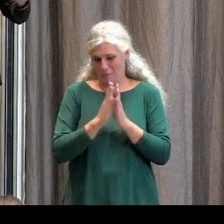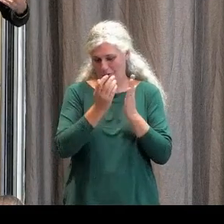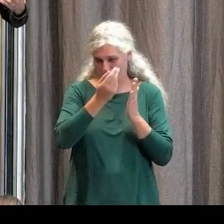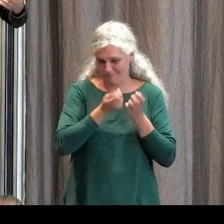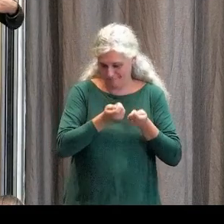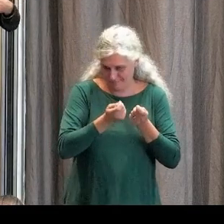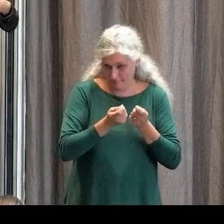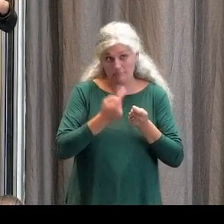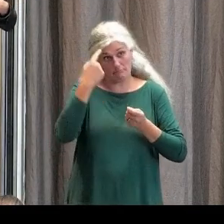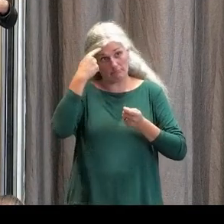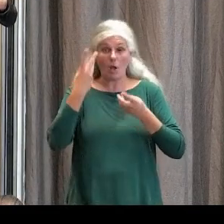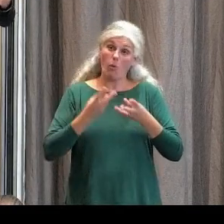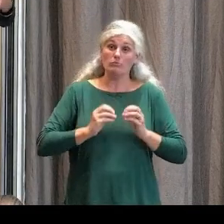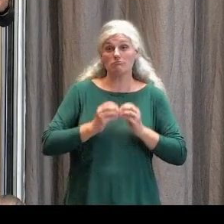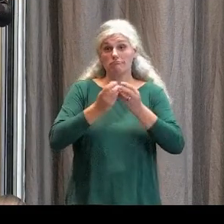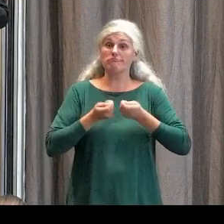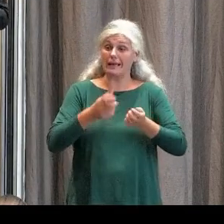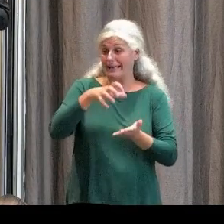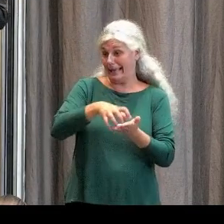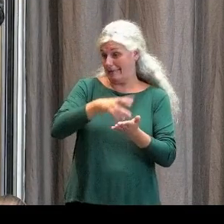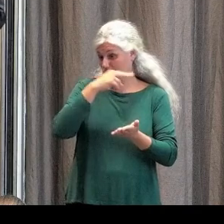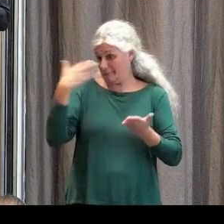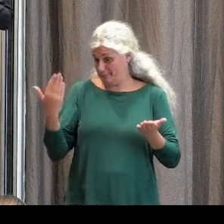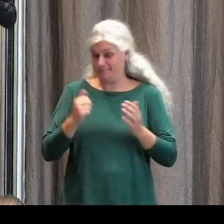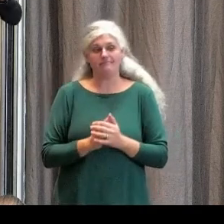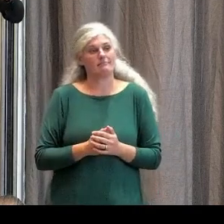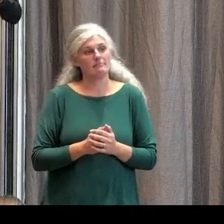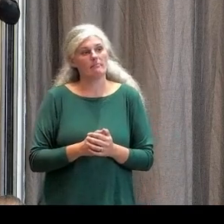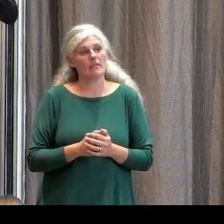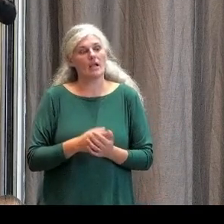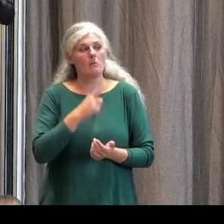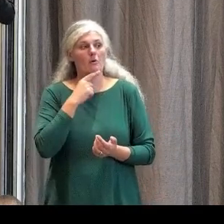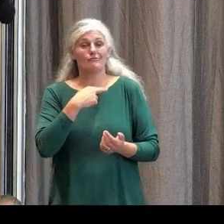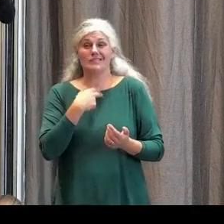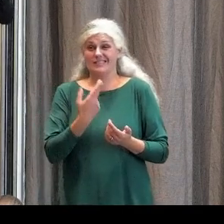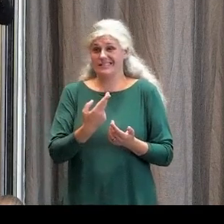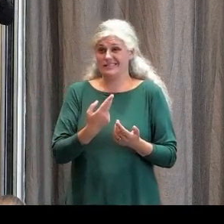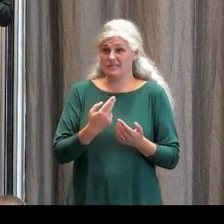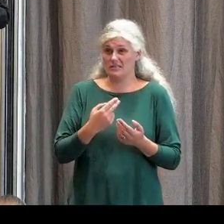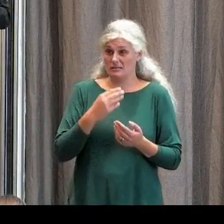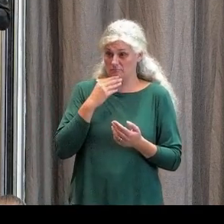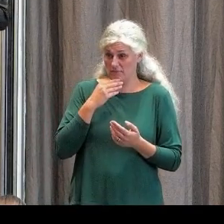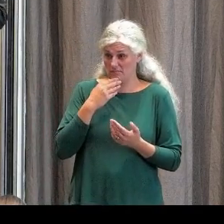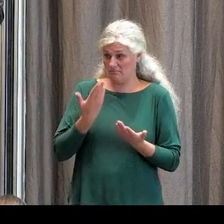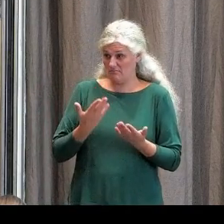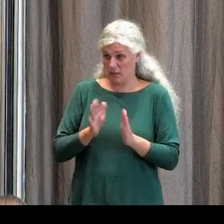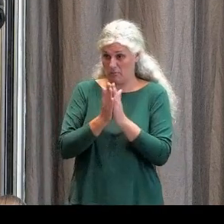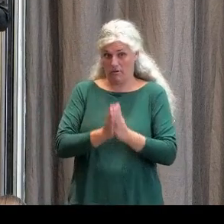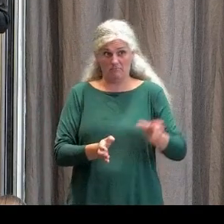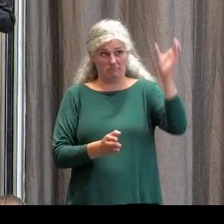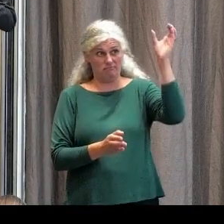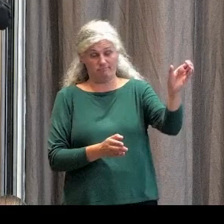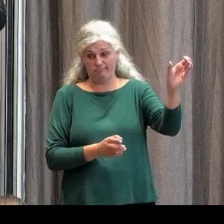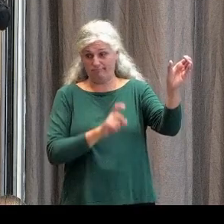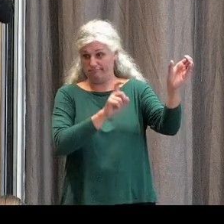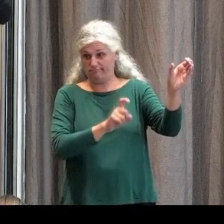to make something, say, a cake. But essentially, on its own, it's just sitting there on a shelf.